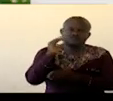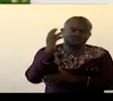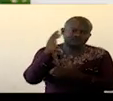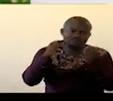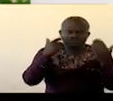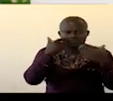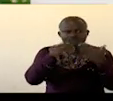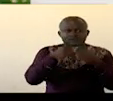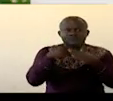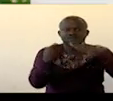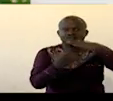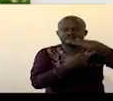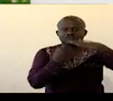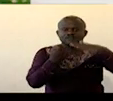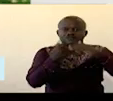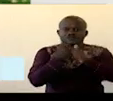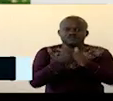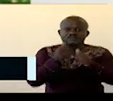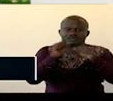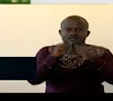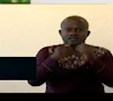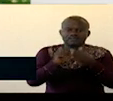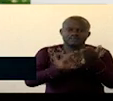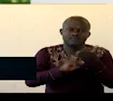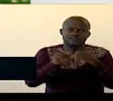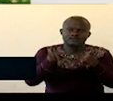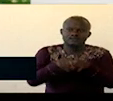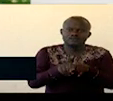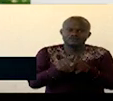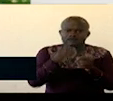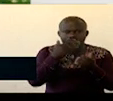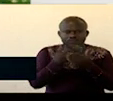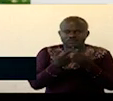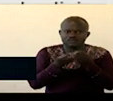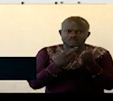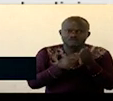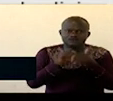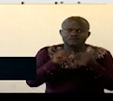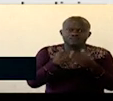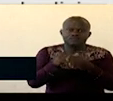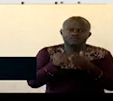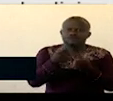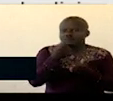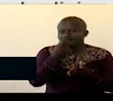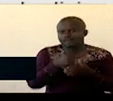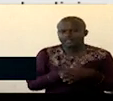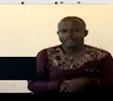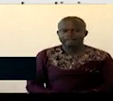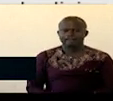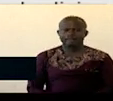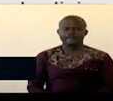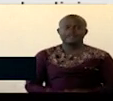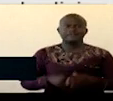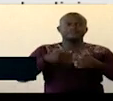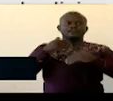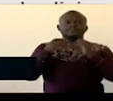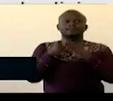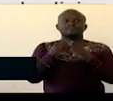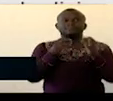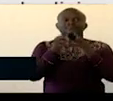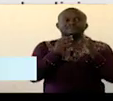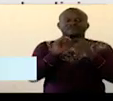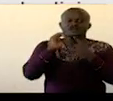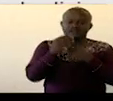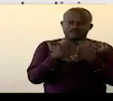in the environment, which can be used as the good source of medicine. Then we have aesthetic and